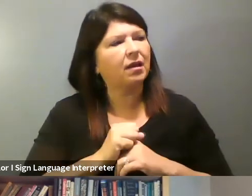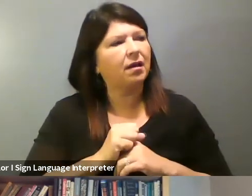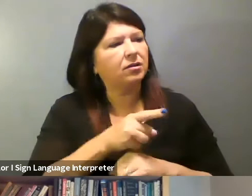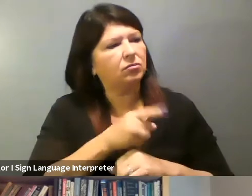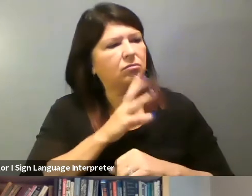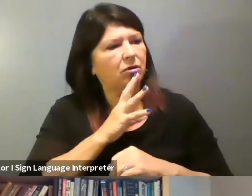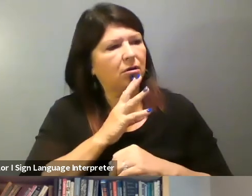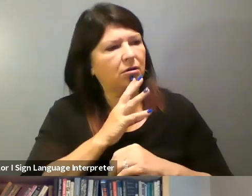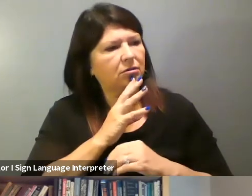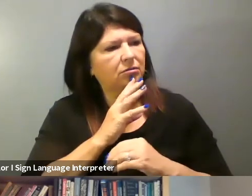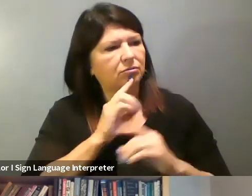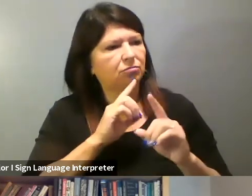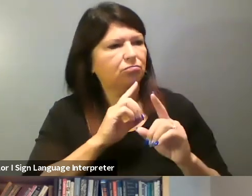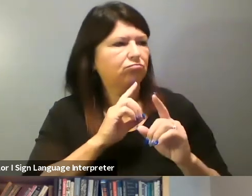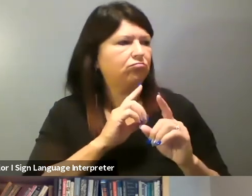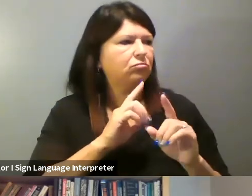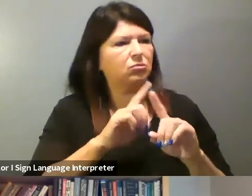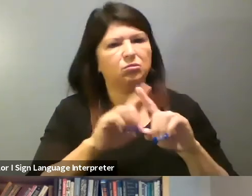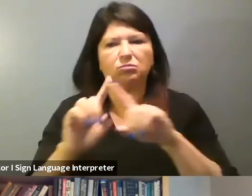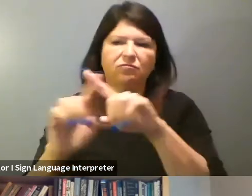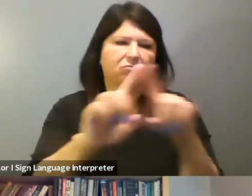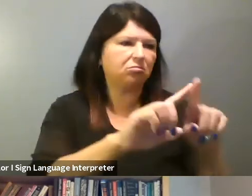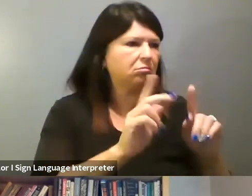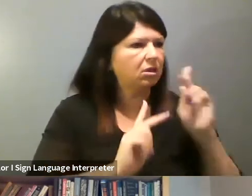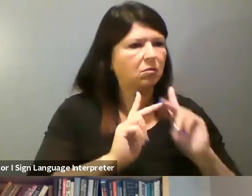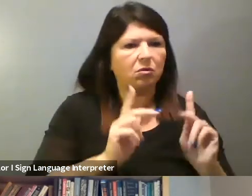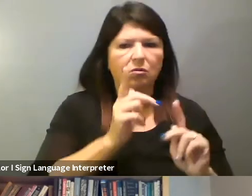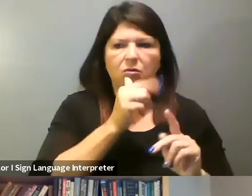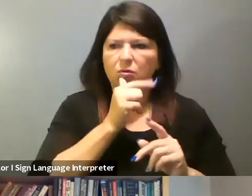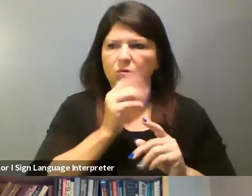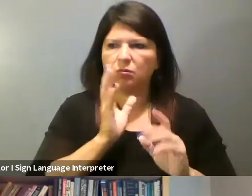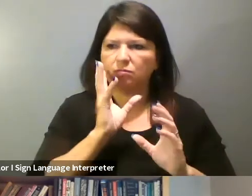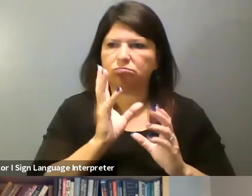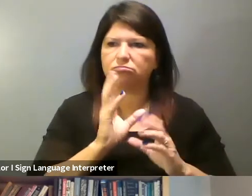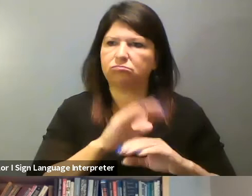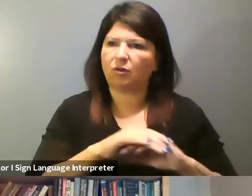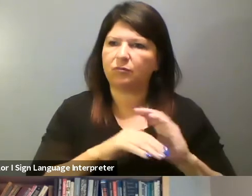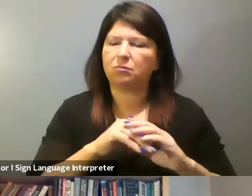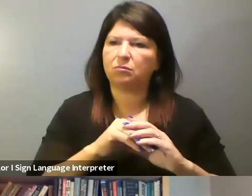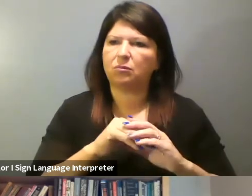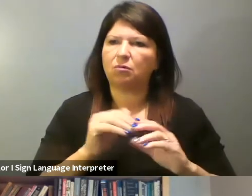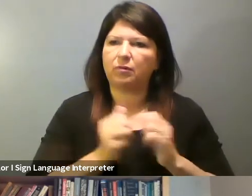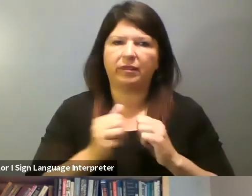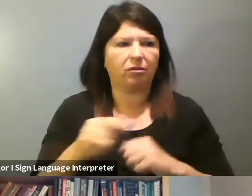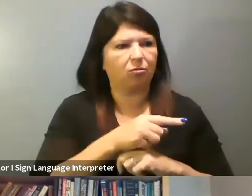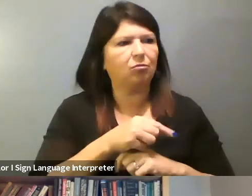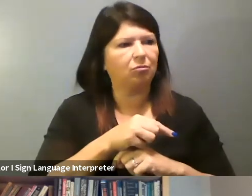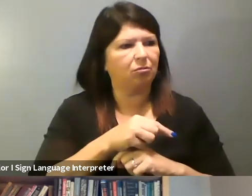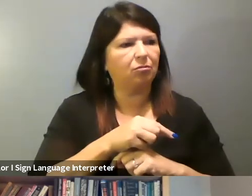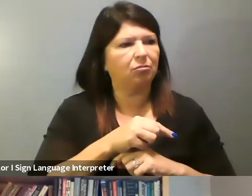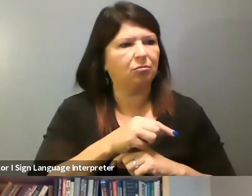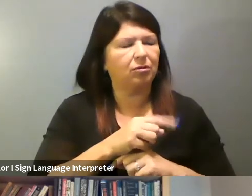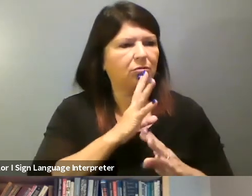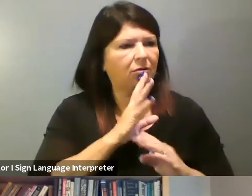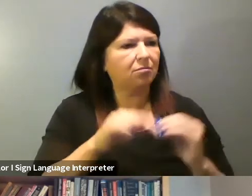various people that you focus in the film, they became more comfortable with you and opened up more and more each time, I suspect.